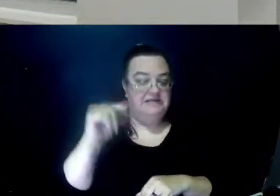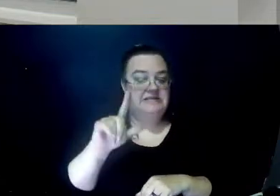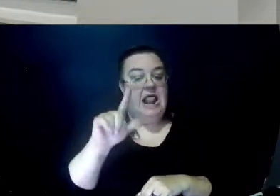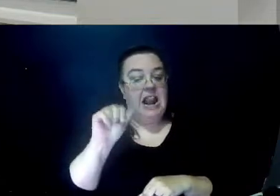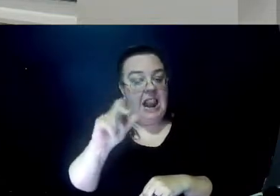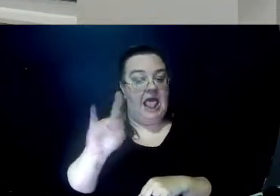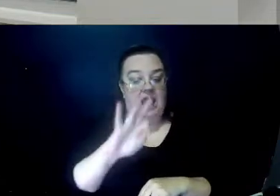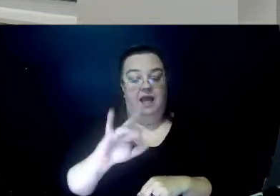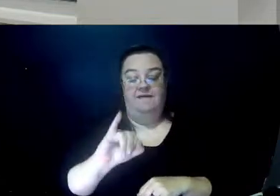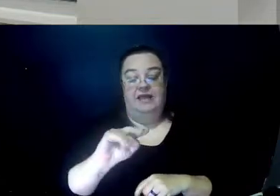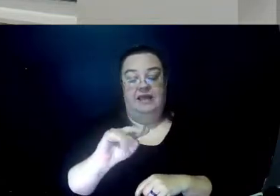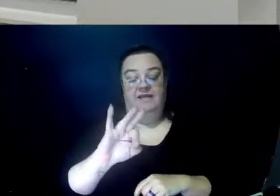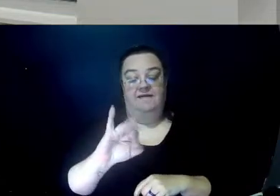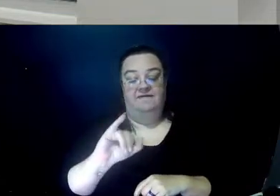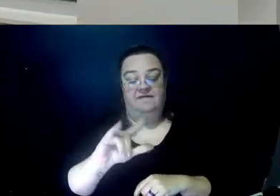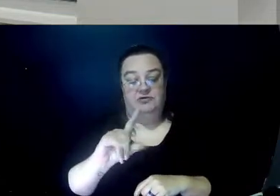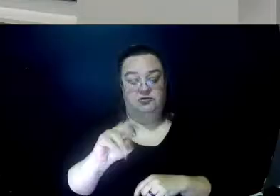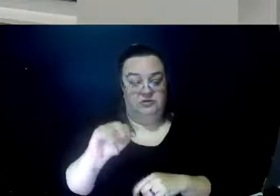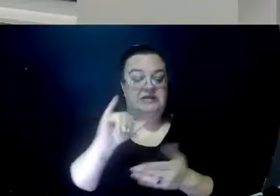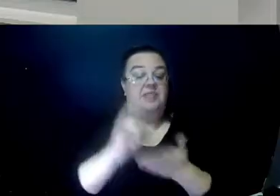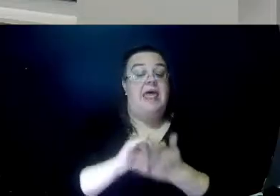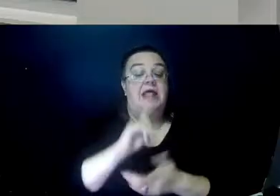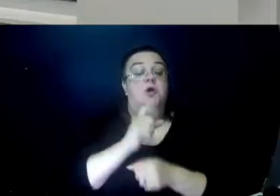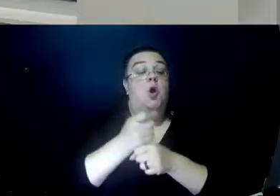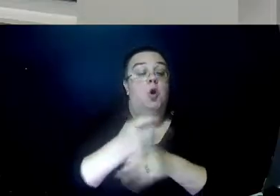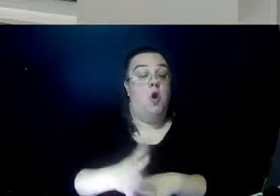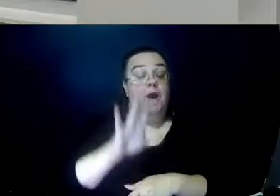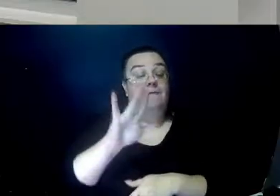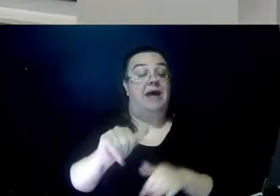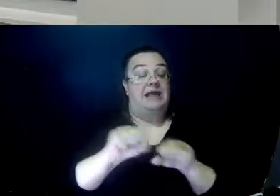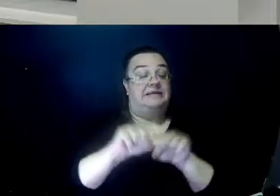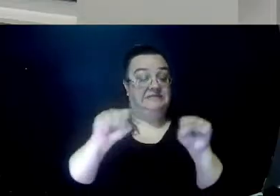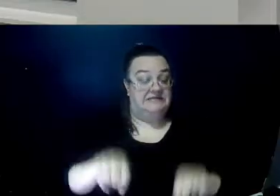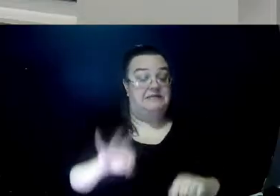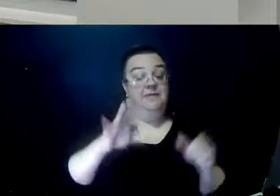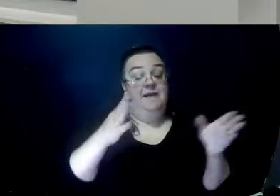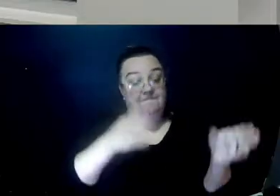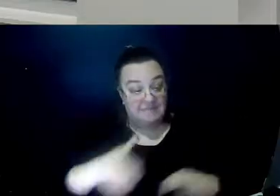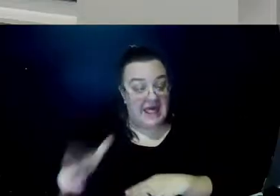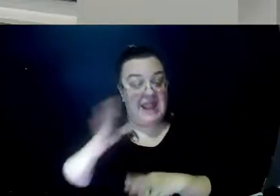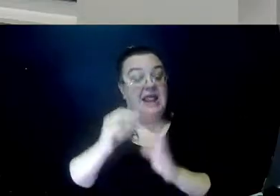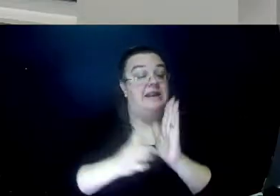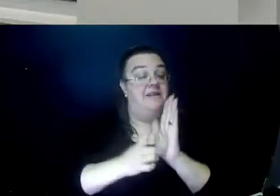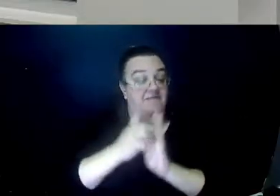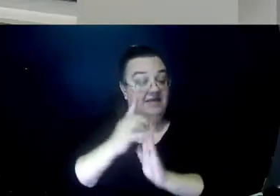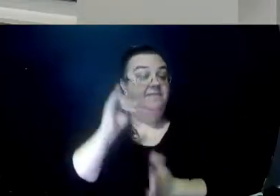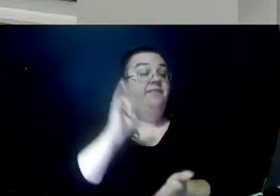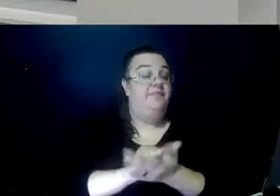that's caused by a system of planning and development that is